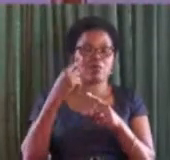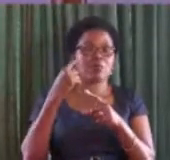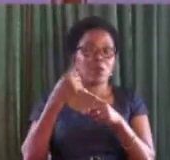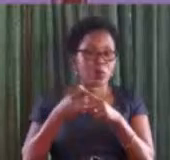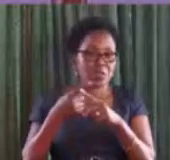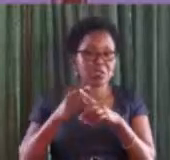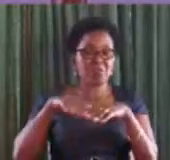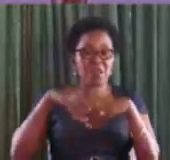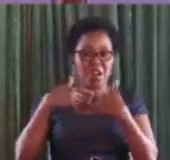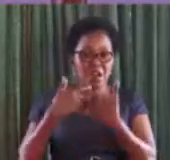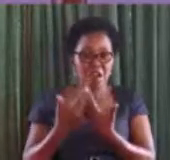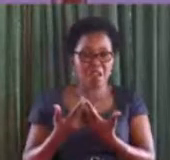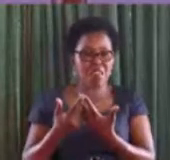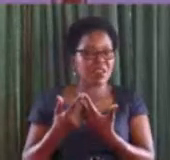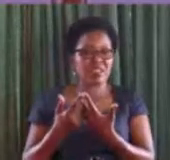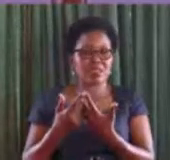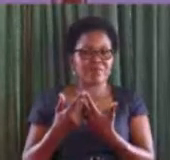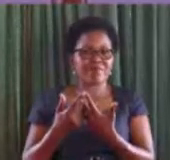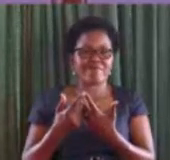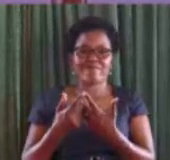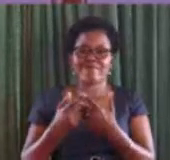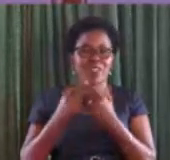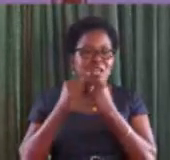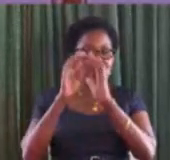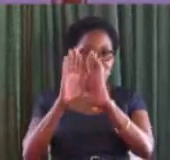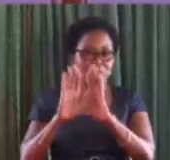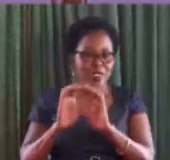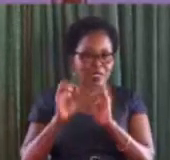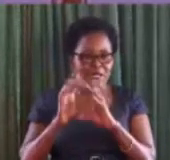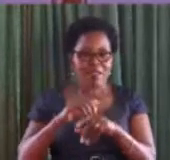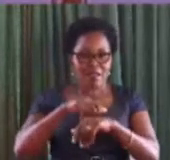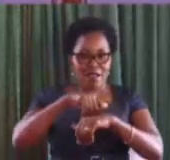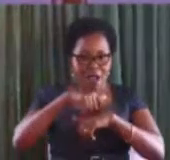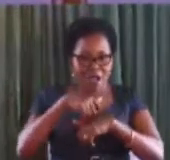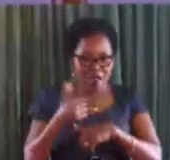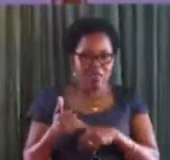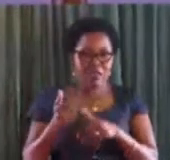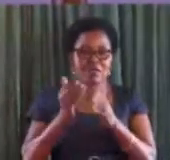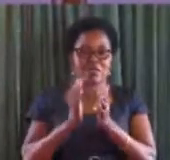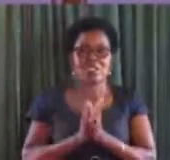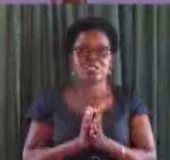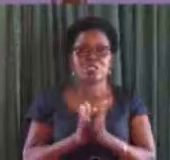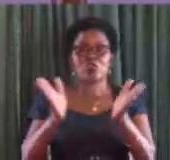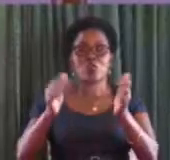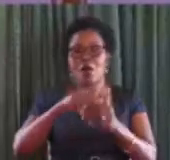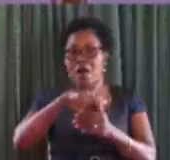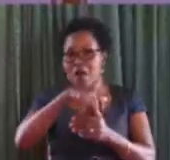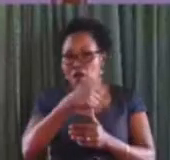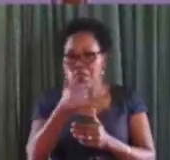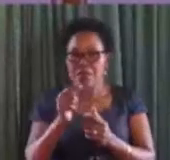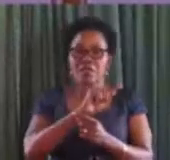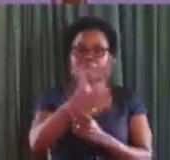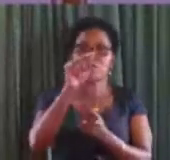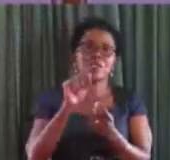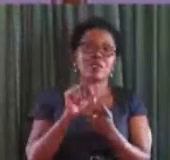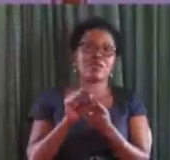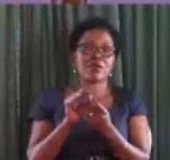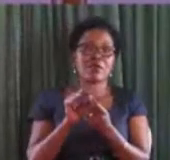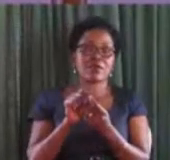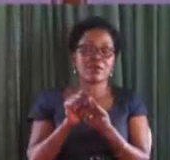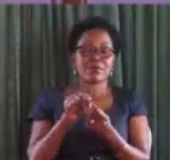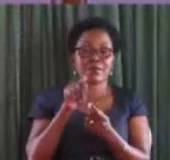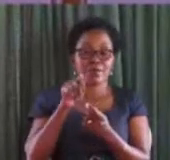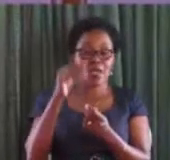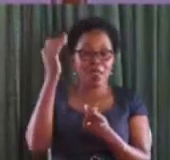have. Some are just generalized, some may be particularized, and that the court needs